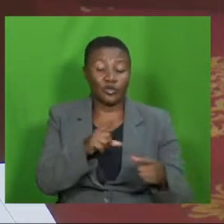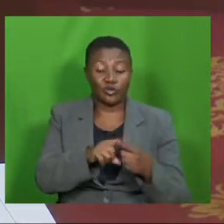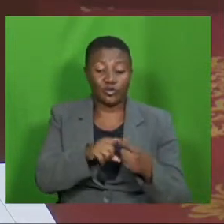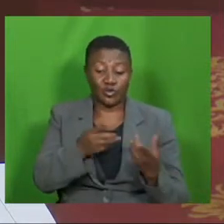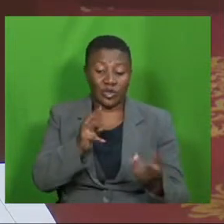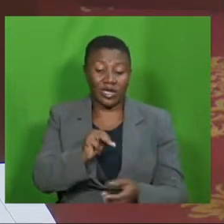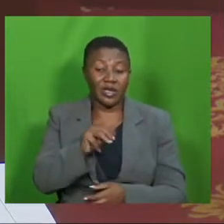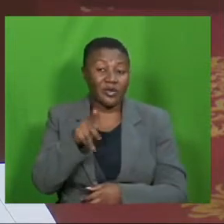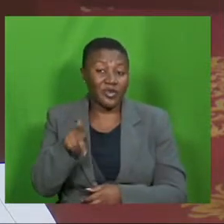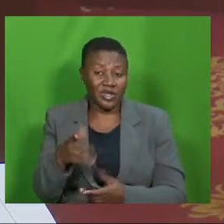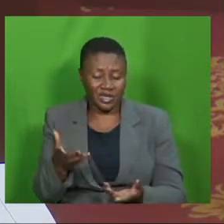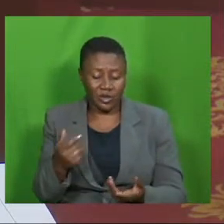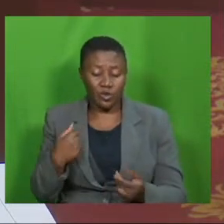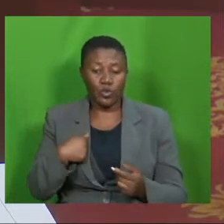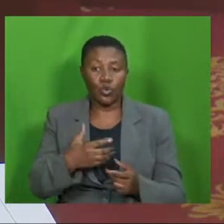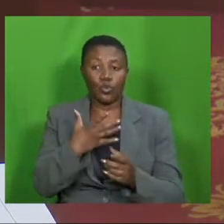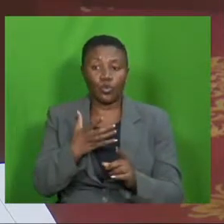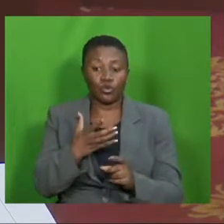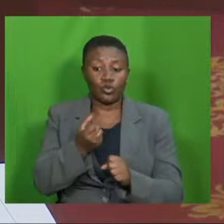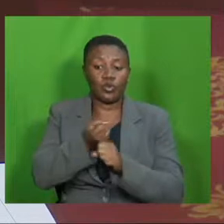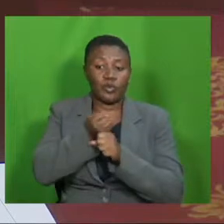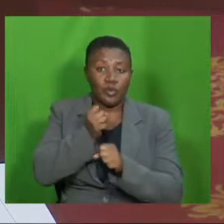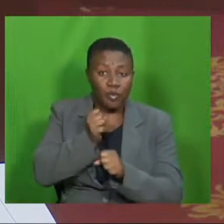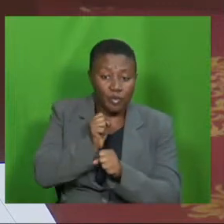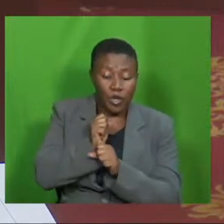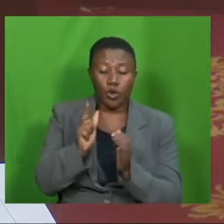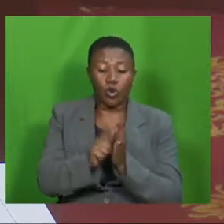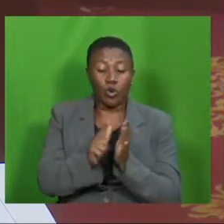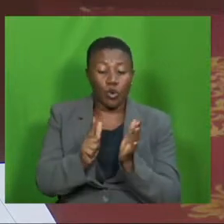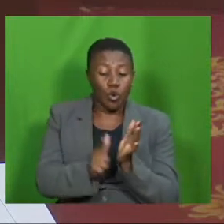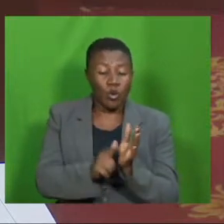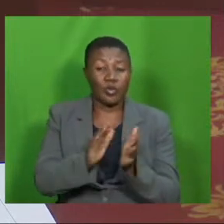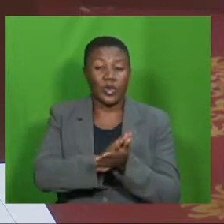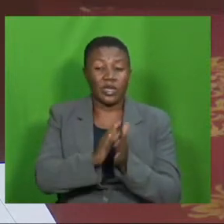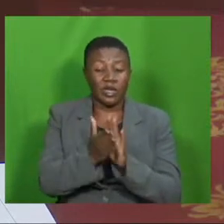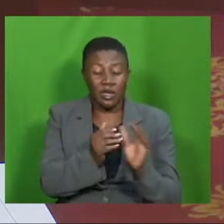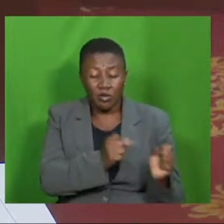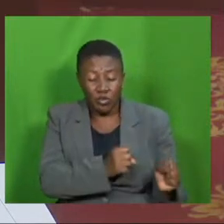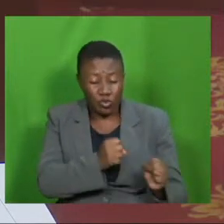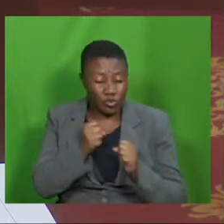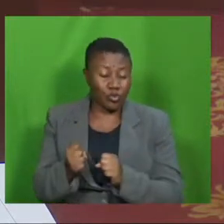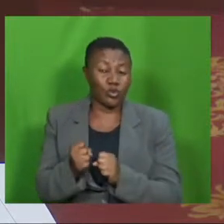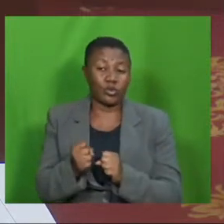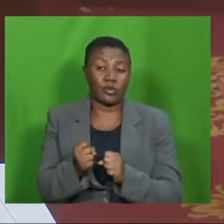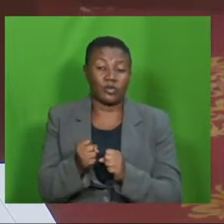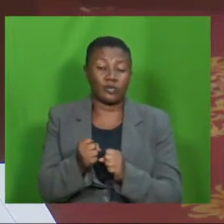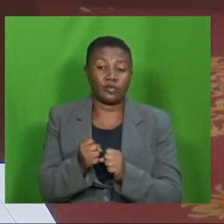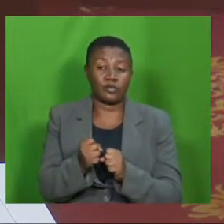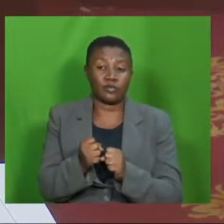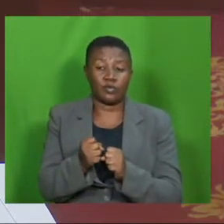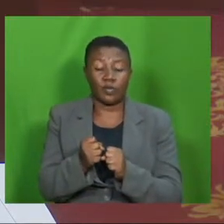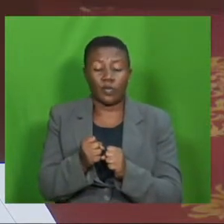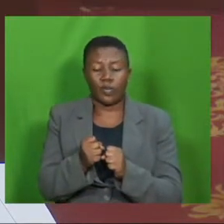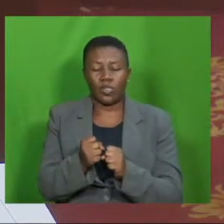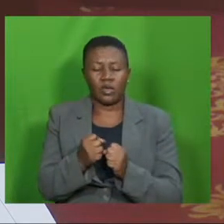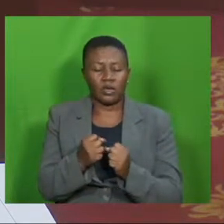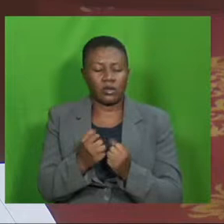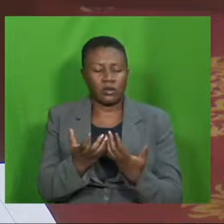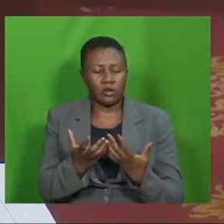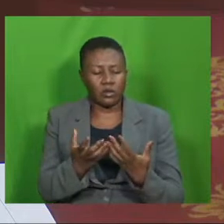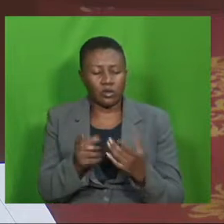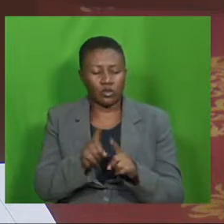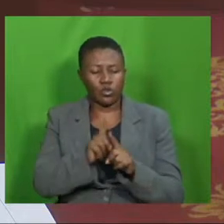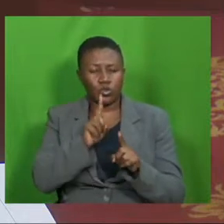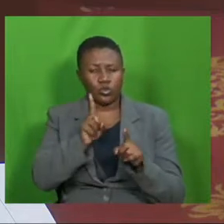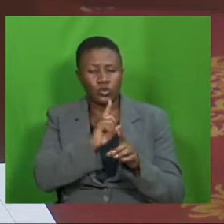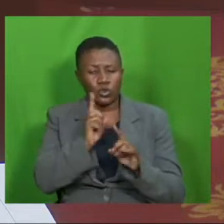going to enforce the laws and we'll make sure that the right thing is done at the right time. And also about the patrol